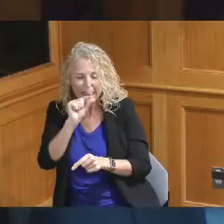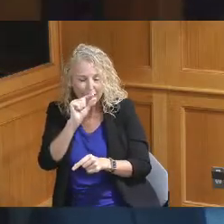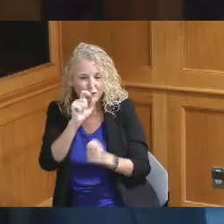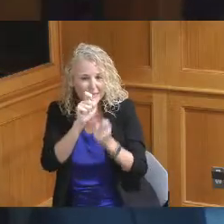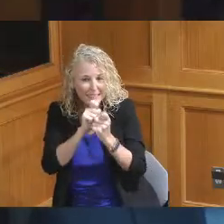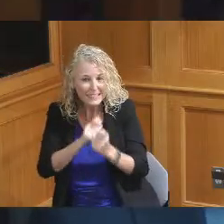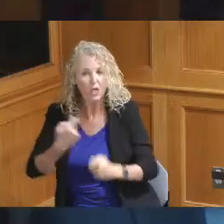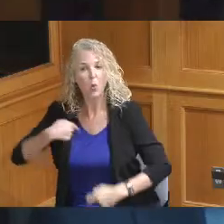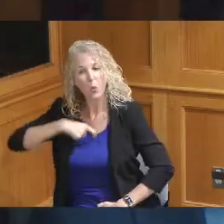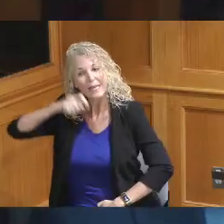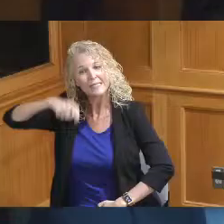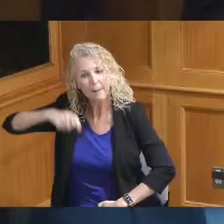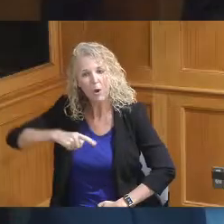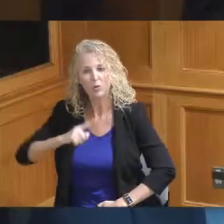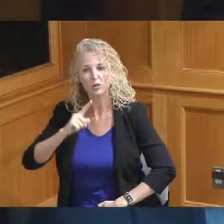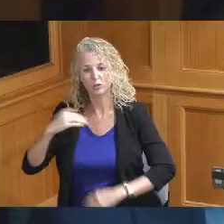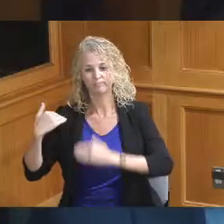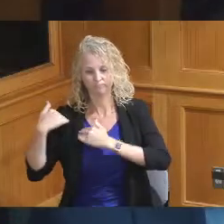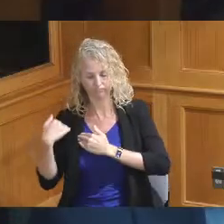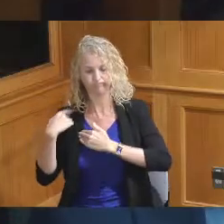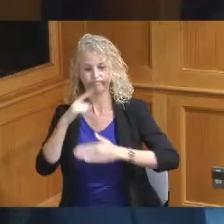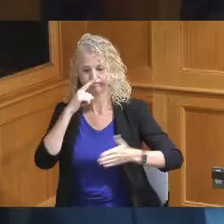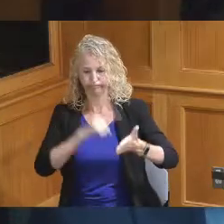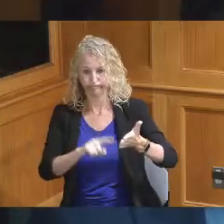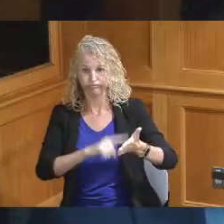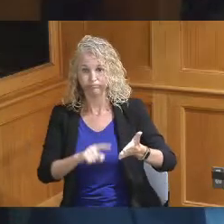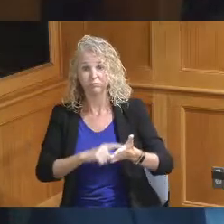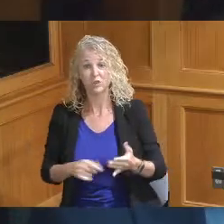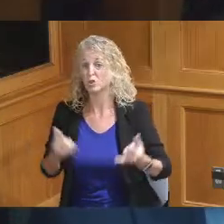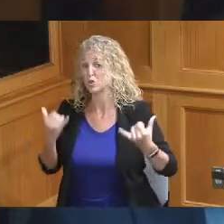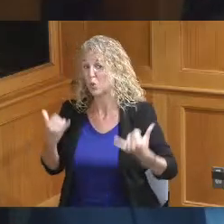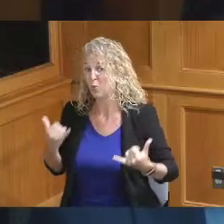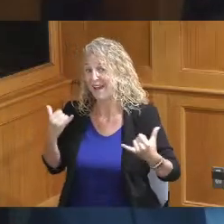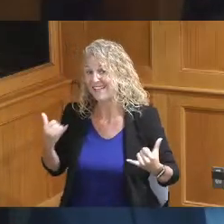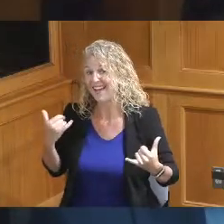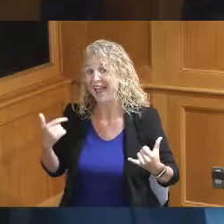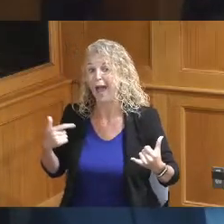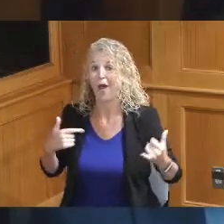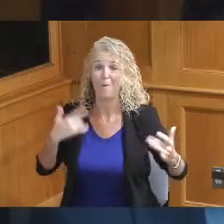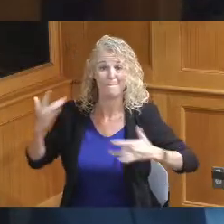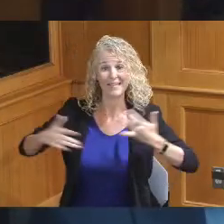to do the due diligence. So I can't get excited about a concept.